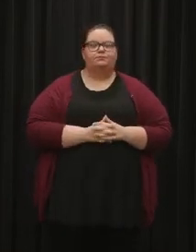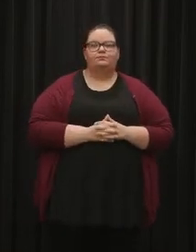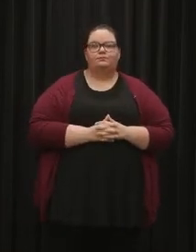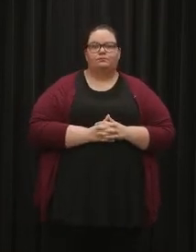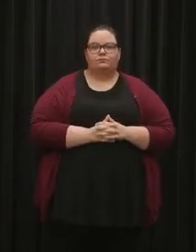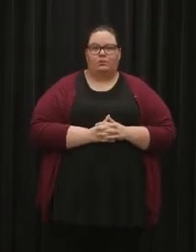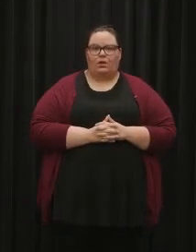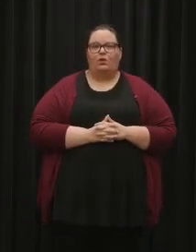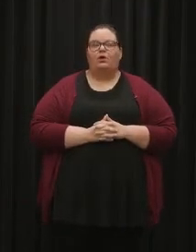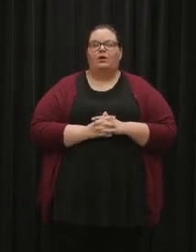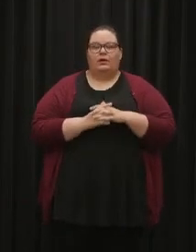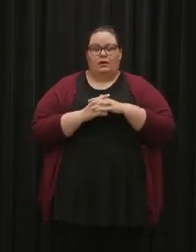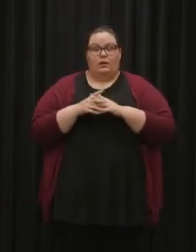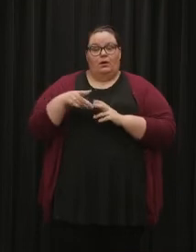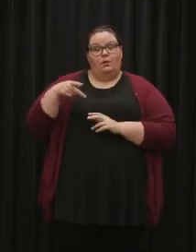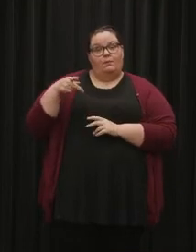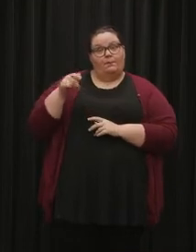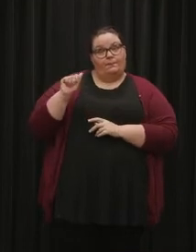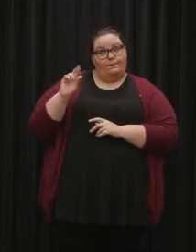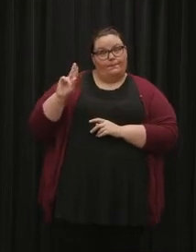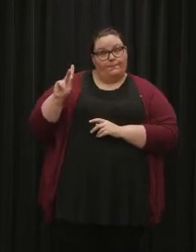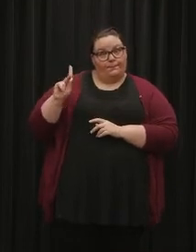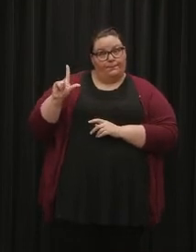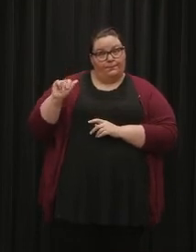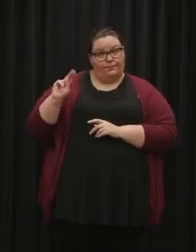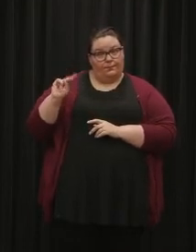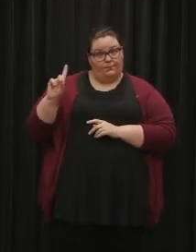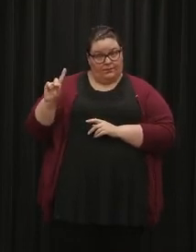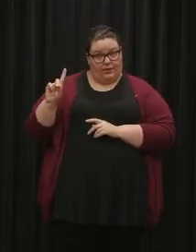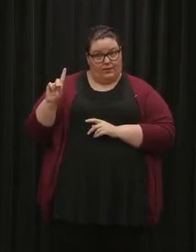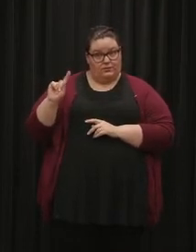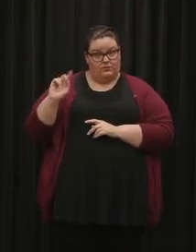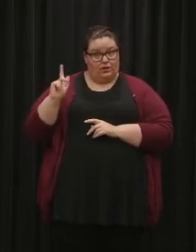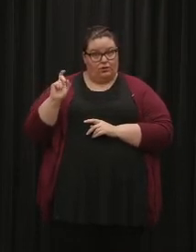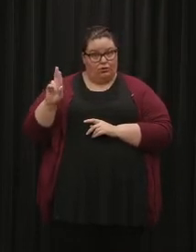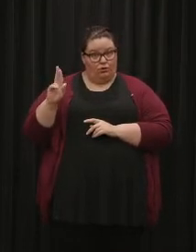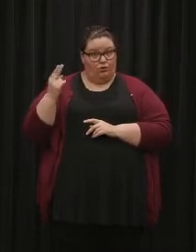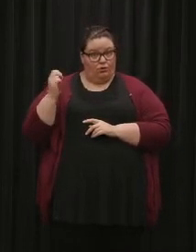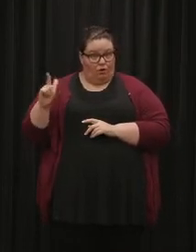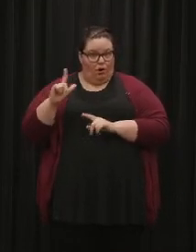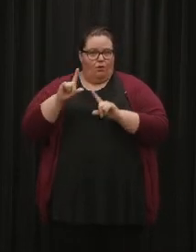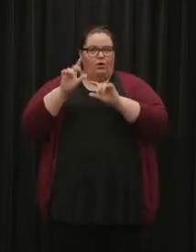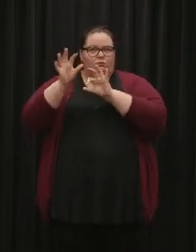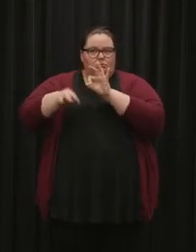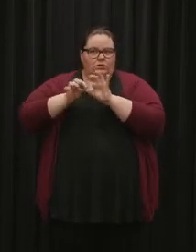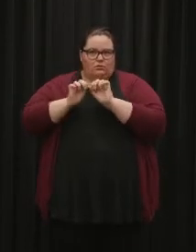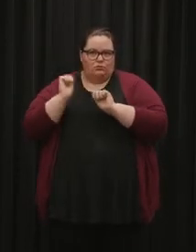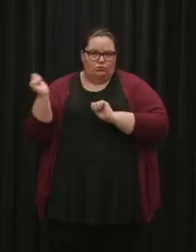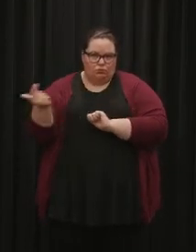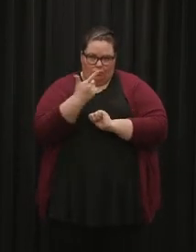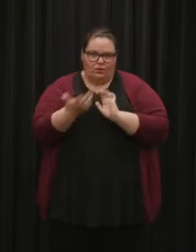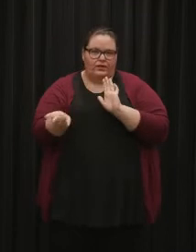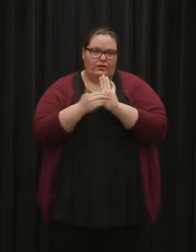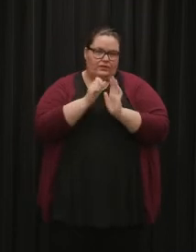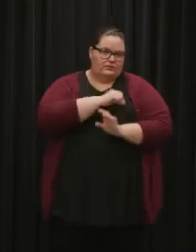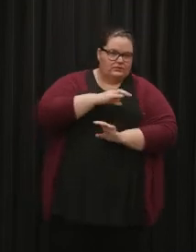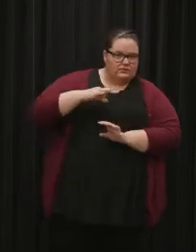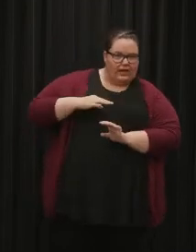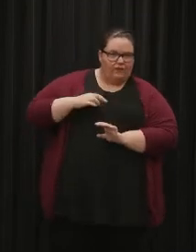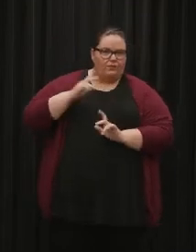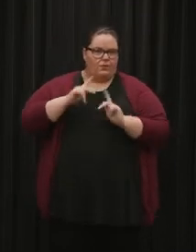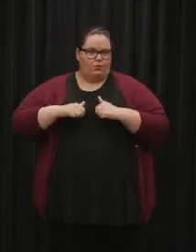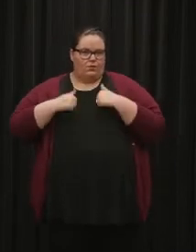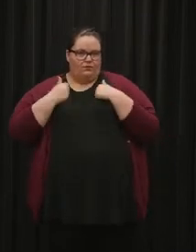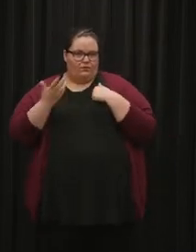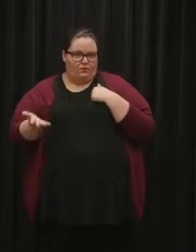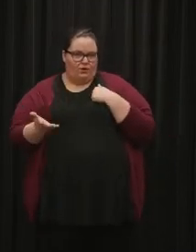Another round of testing of Parkland St. John's Tucker Hall residents and employees was recently completed, and the results were that